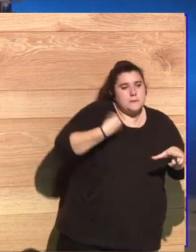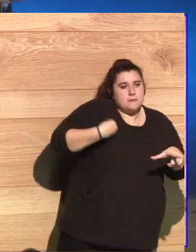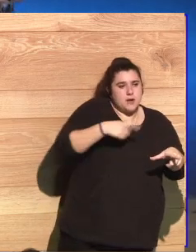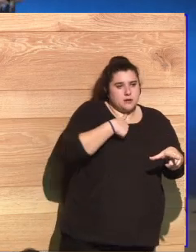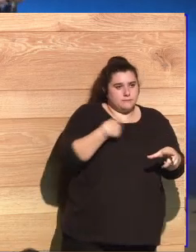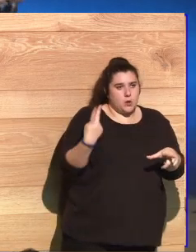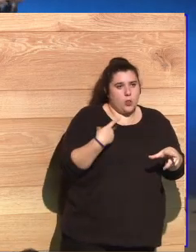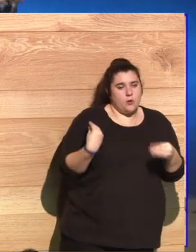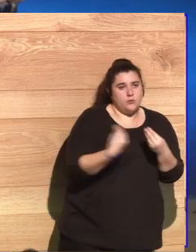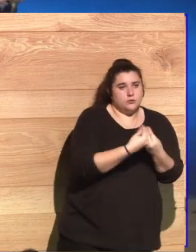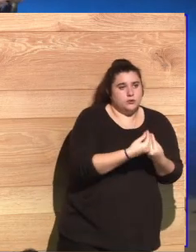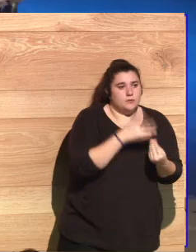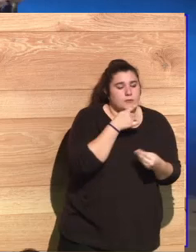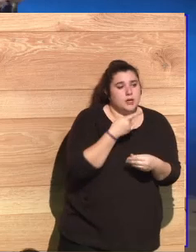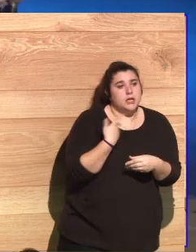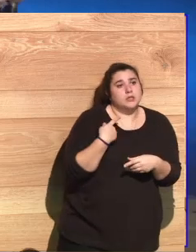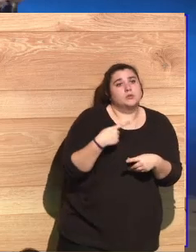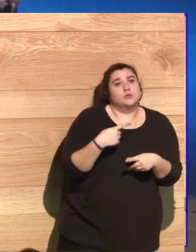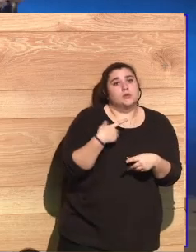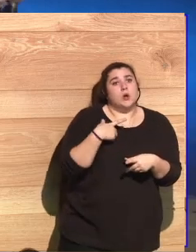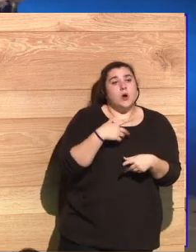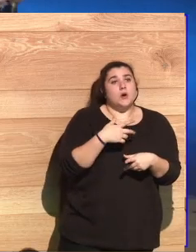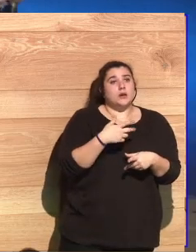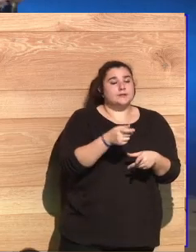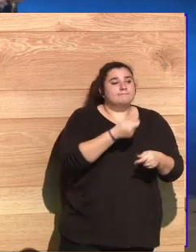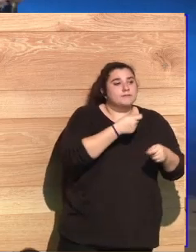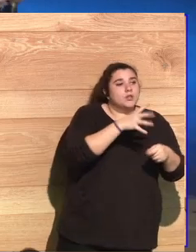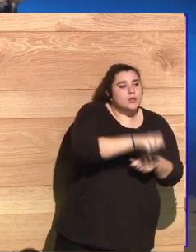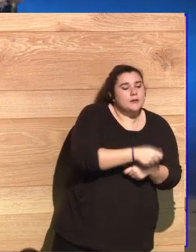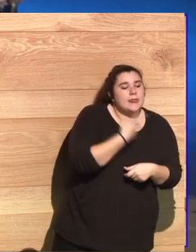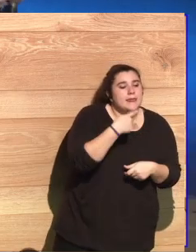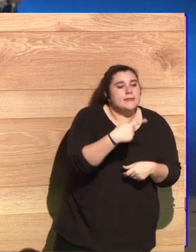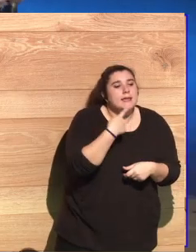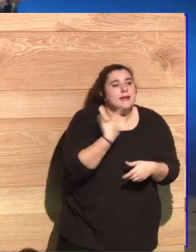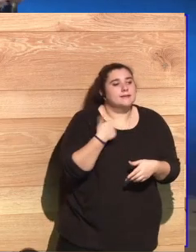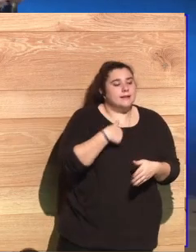was buying from sent word that I was an okay guy. So